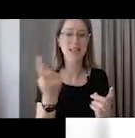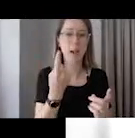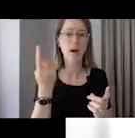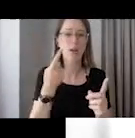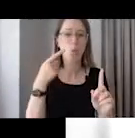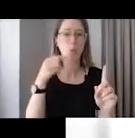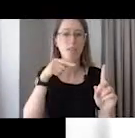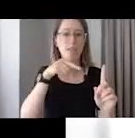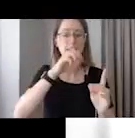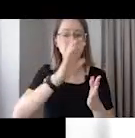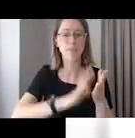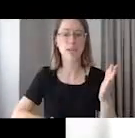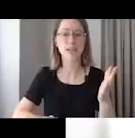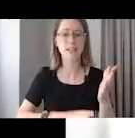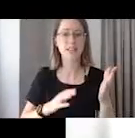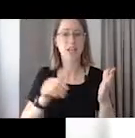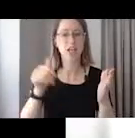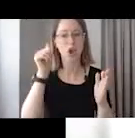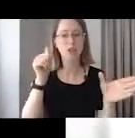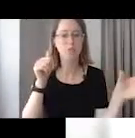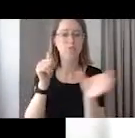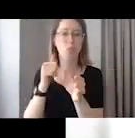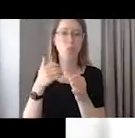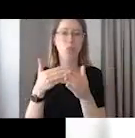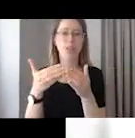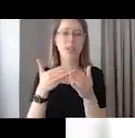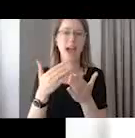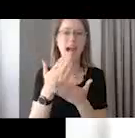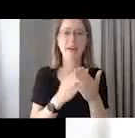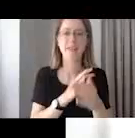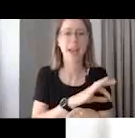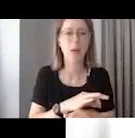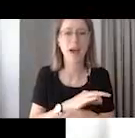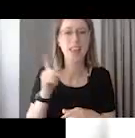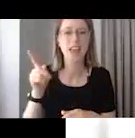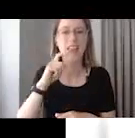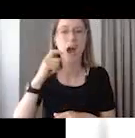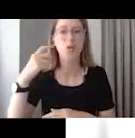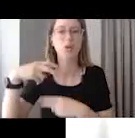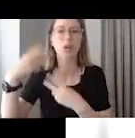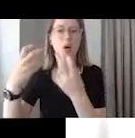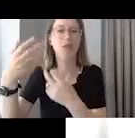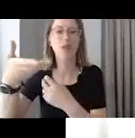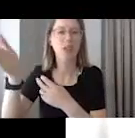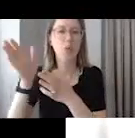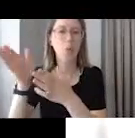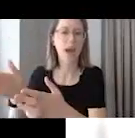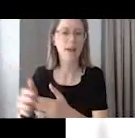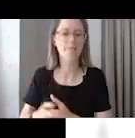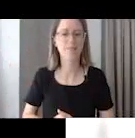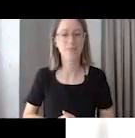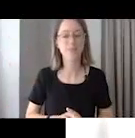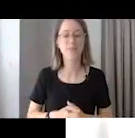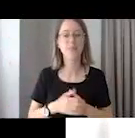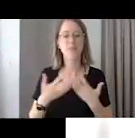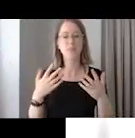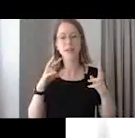that experience and knowledge with a disability within, you know, half an hour, they find somebody else. So I think being visible